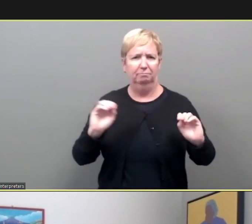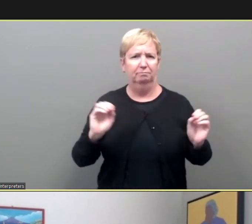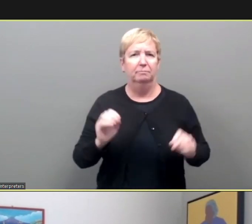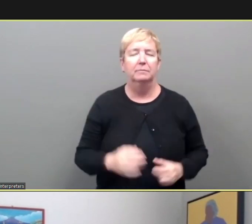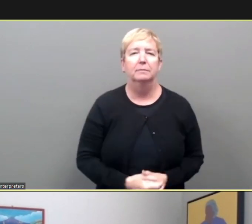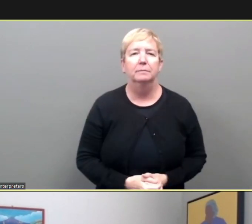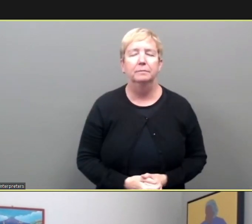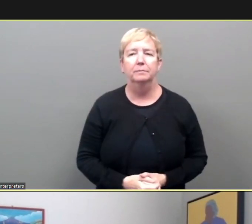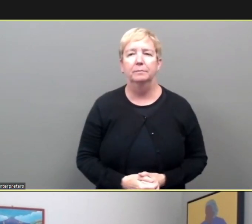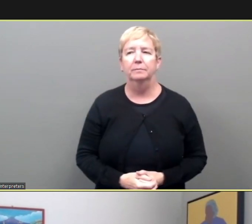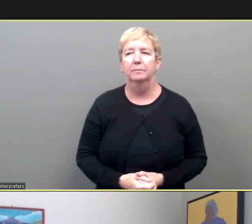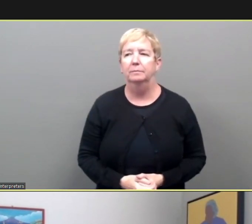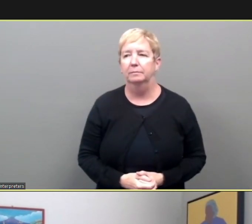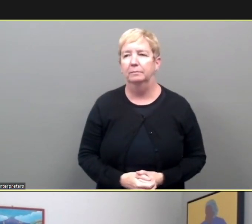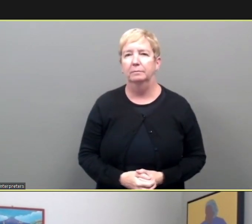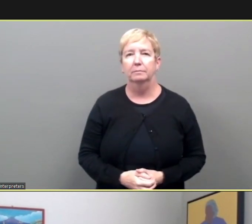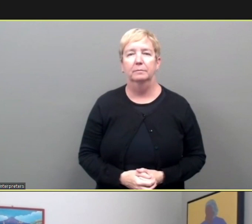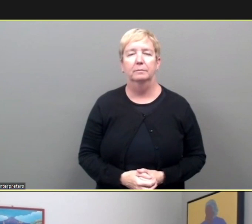attendees.